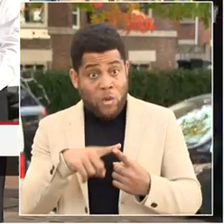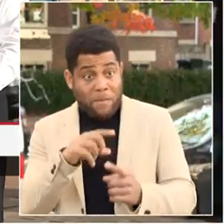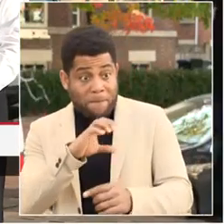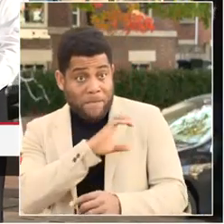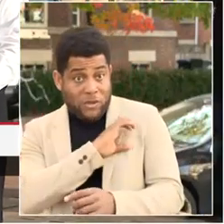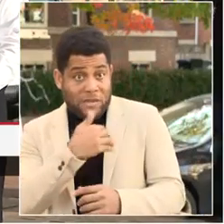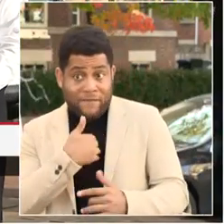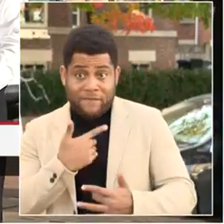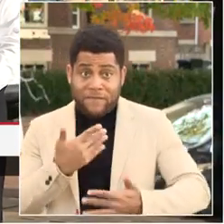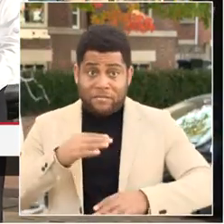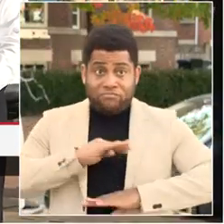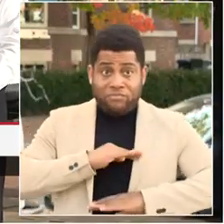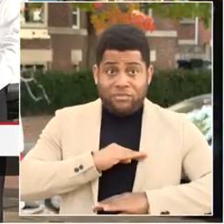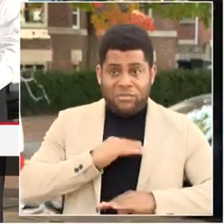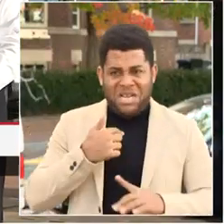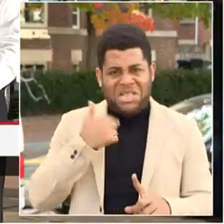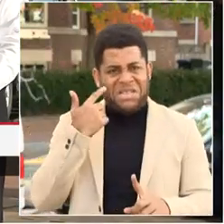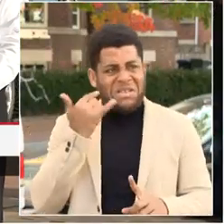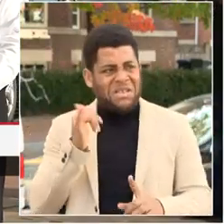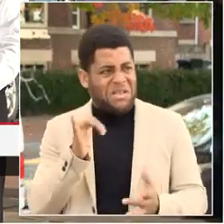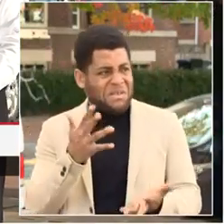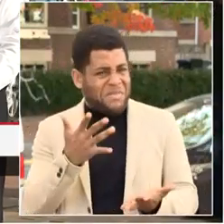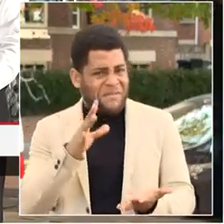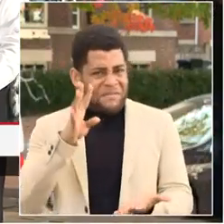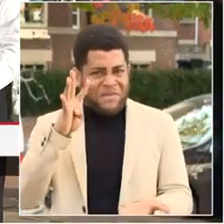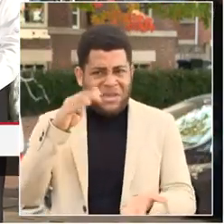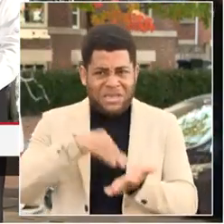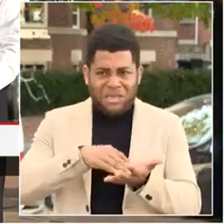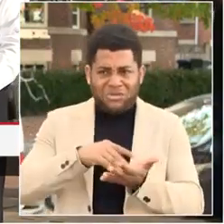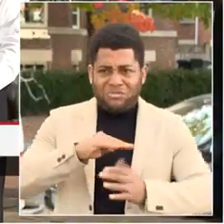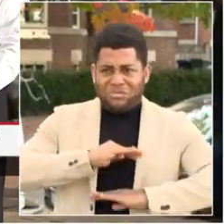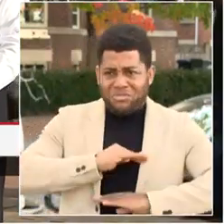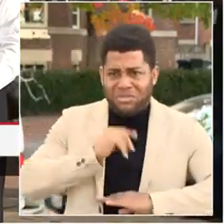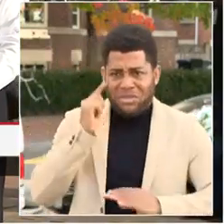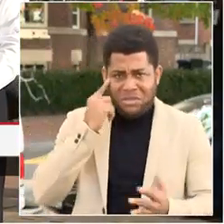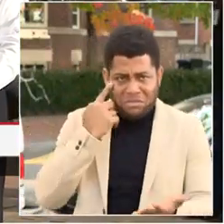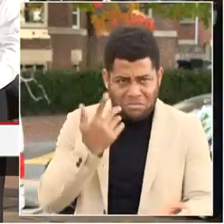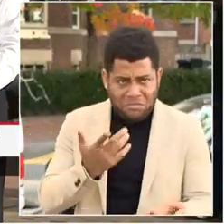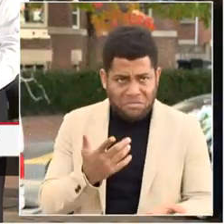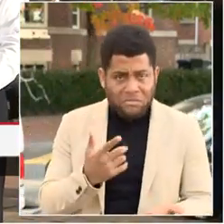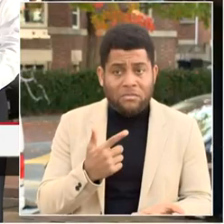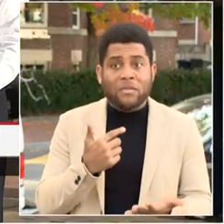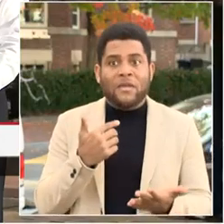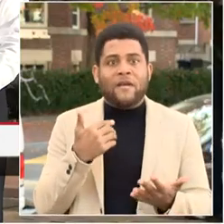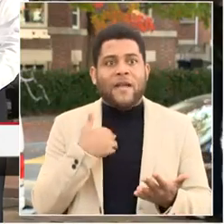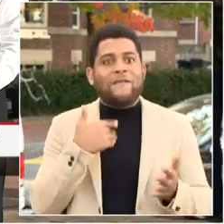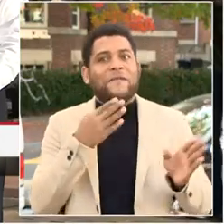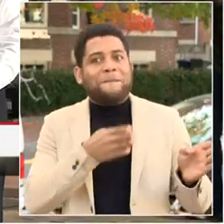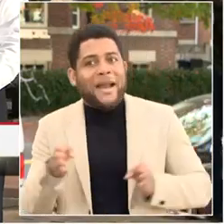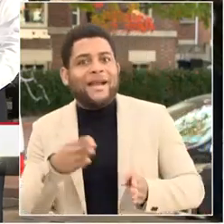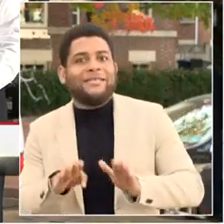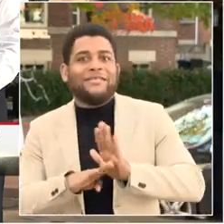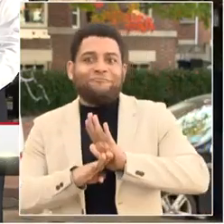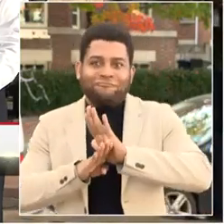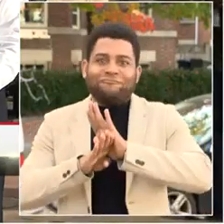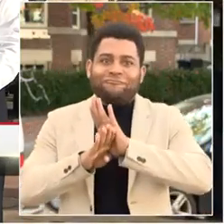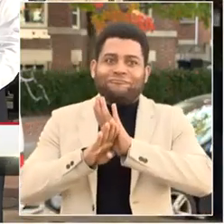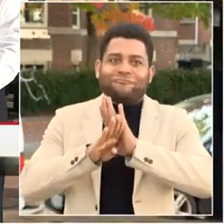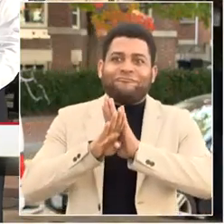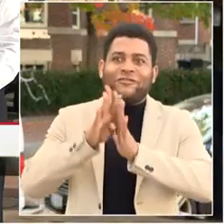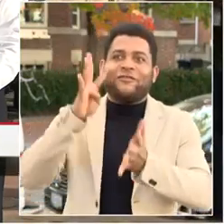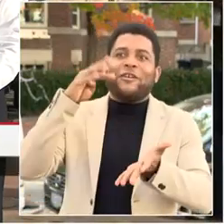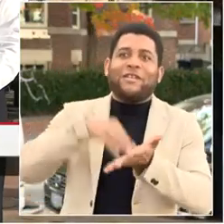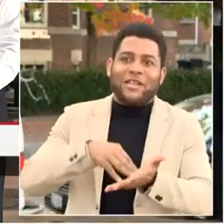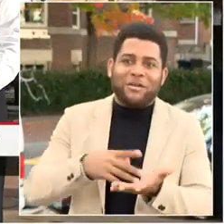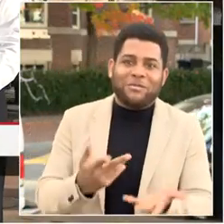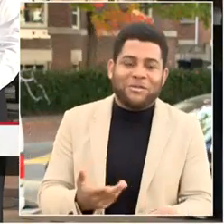we'll putting together a plan to get there safely over many years. The chief's ability to deploy and